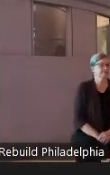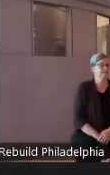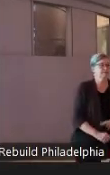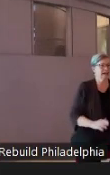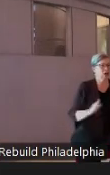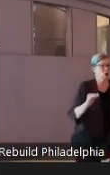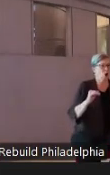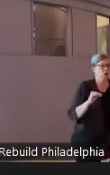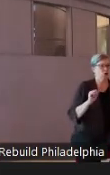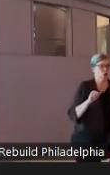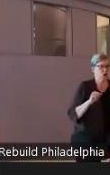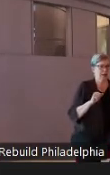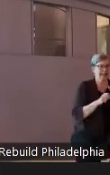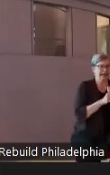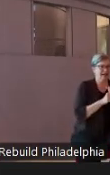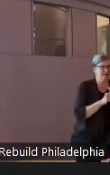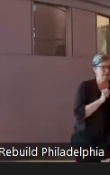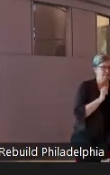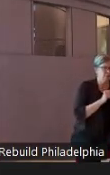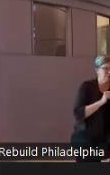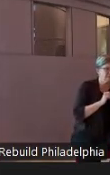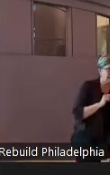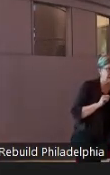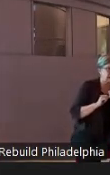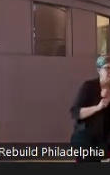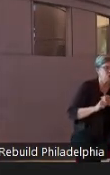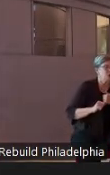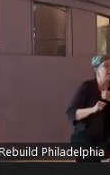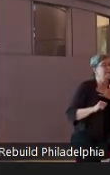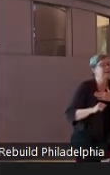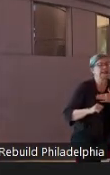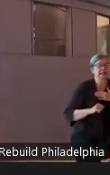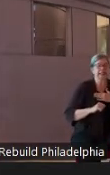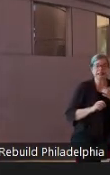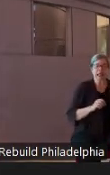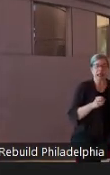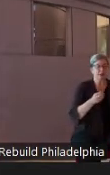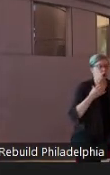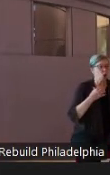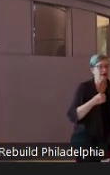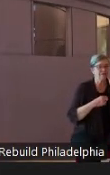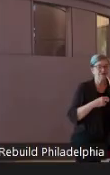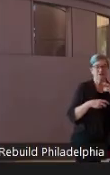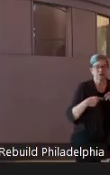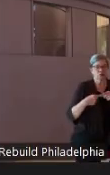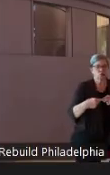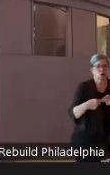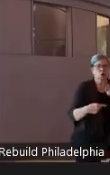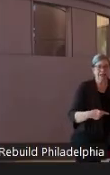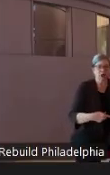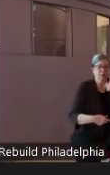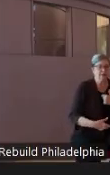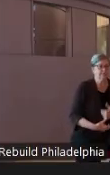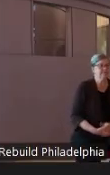I hope you were able to get most of that, and I apologize. Please don't hesitate. If anyone is having trouble hearing me, please let me